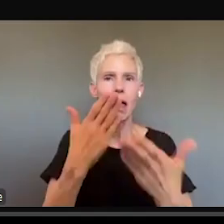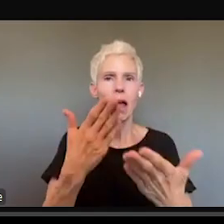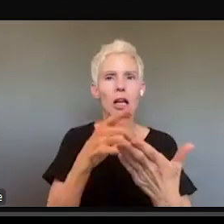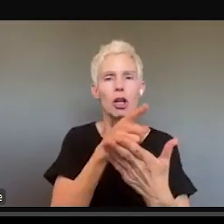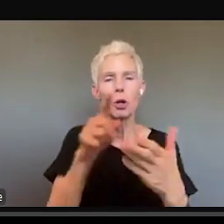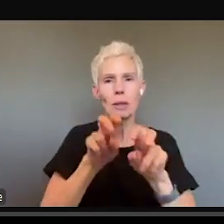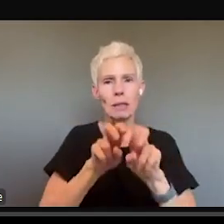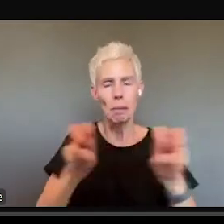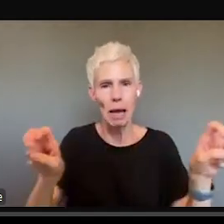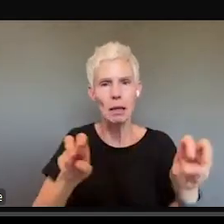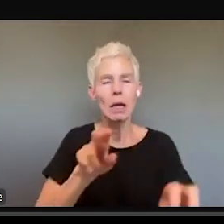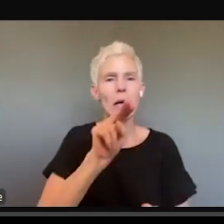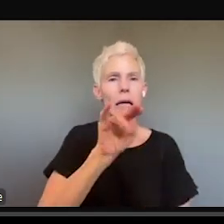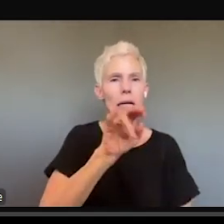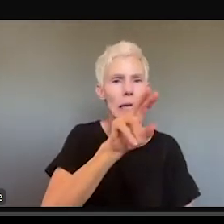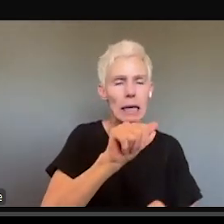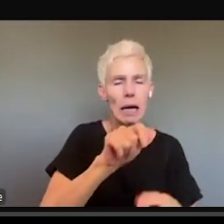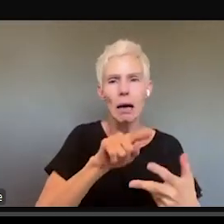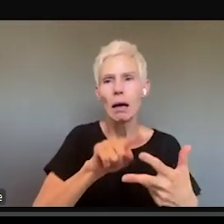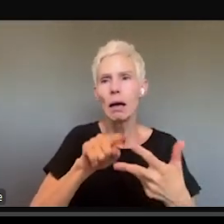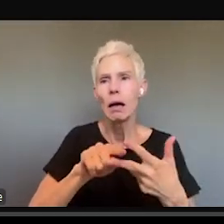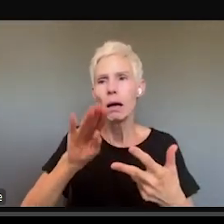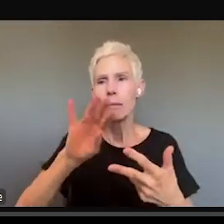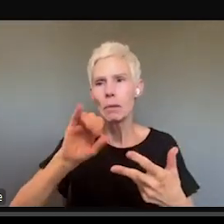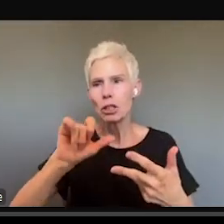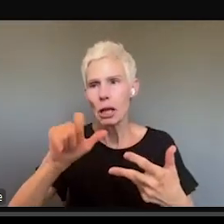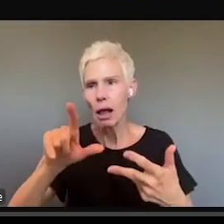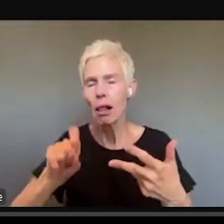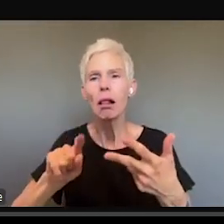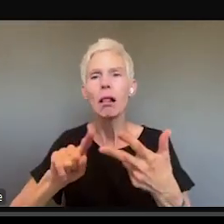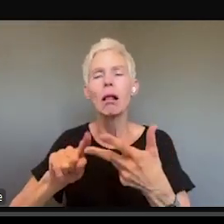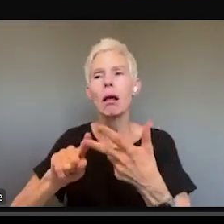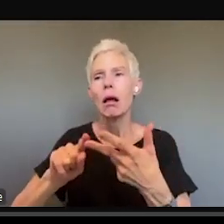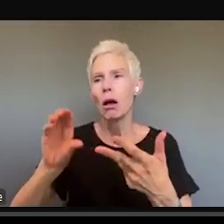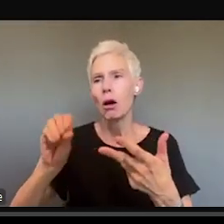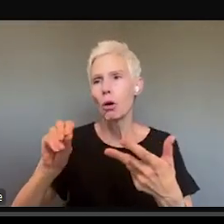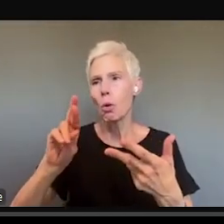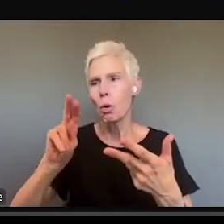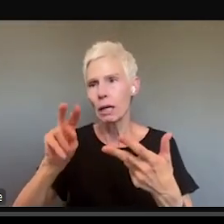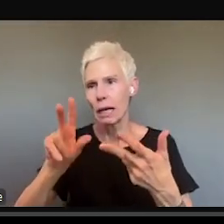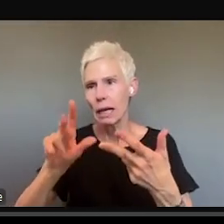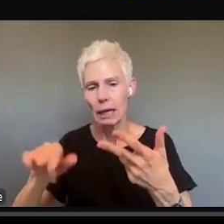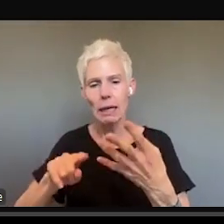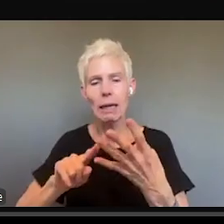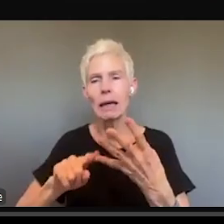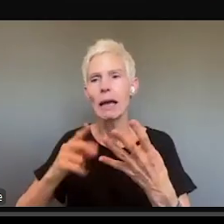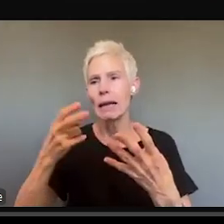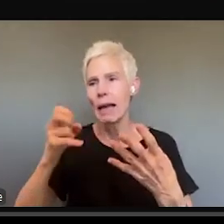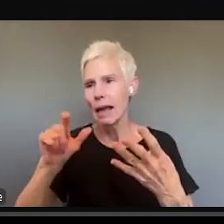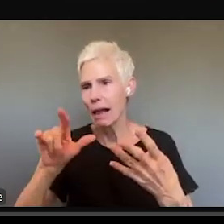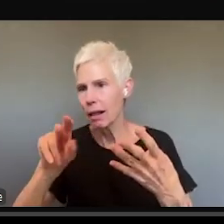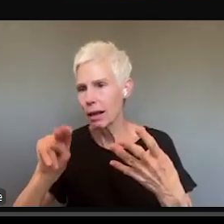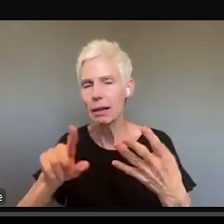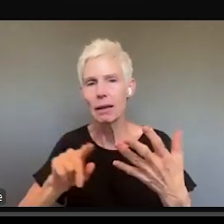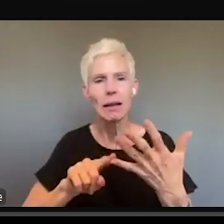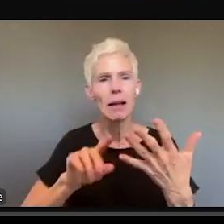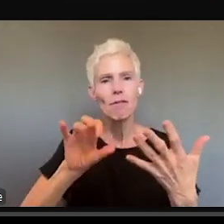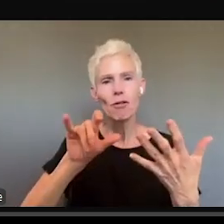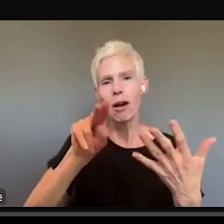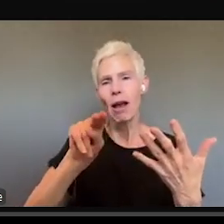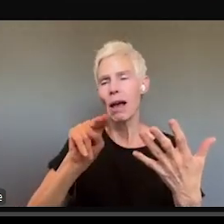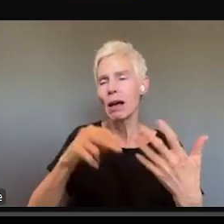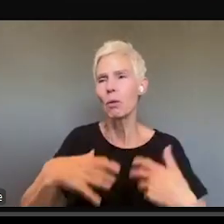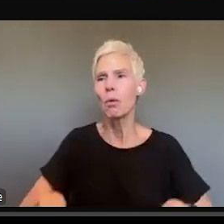panel, Nina and Michelle and Courtney and Helen and Fran. Very